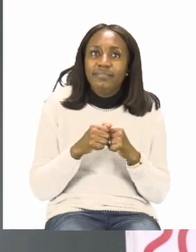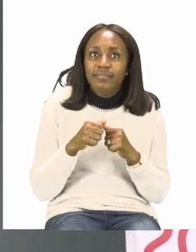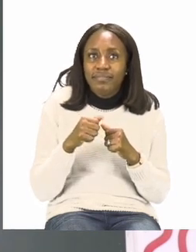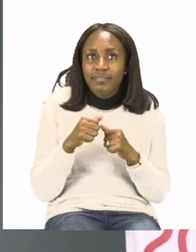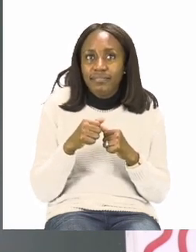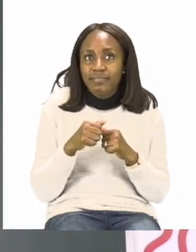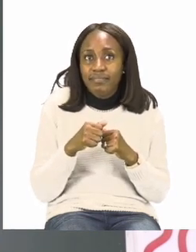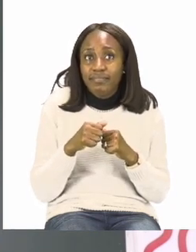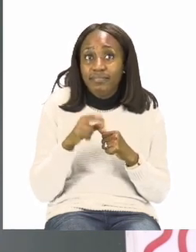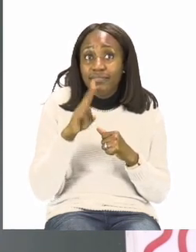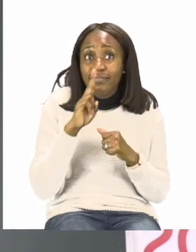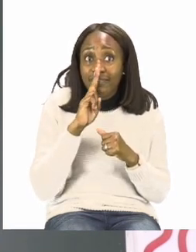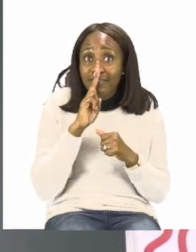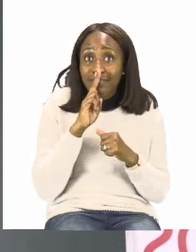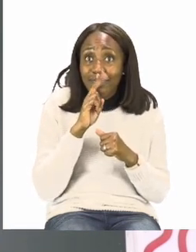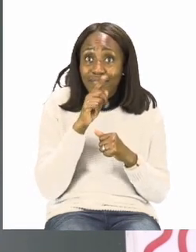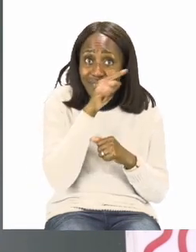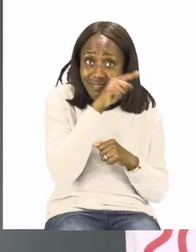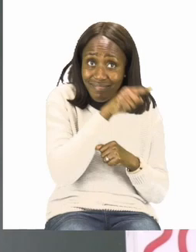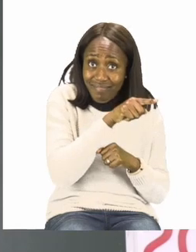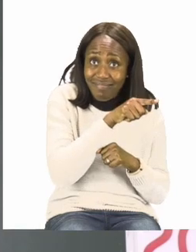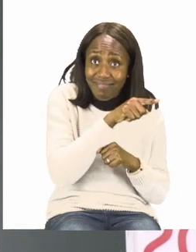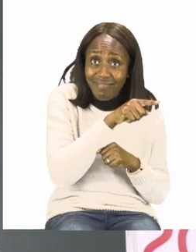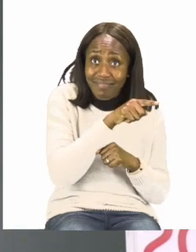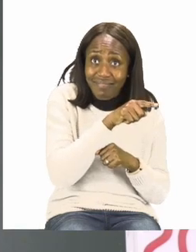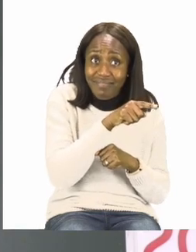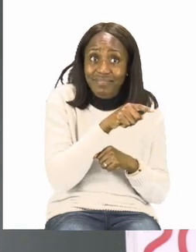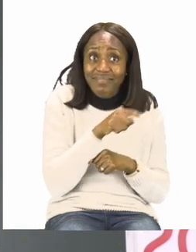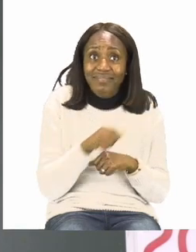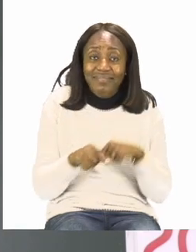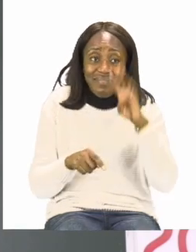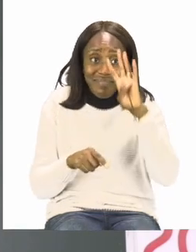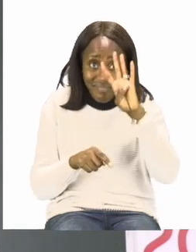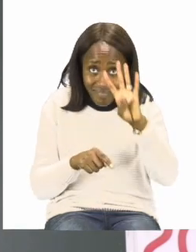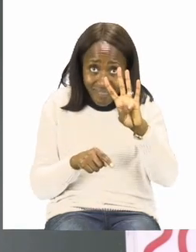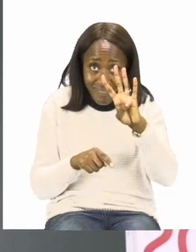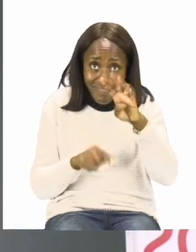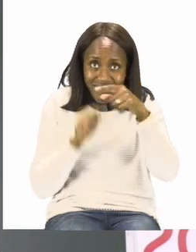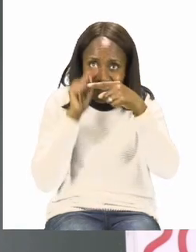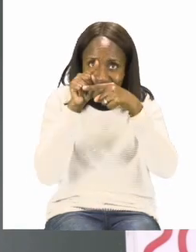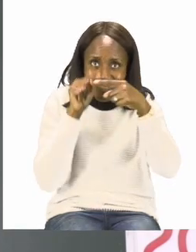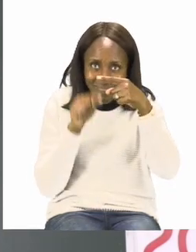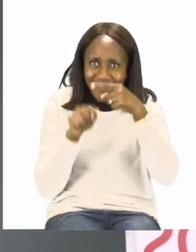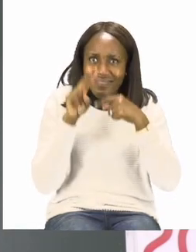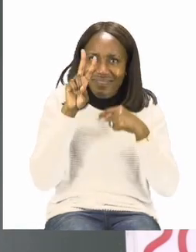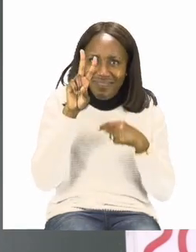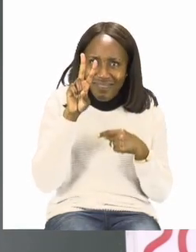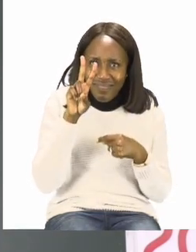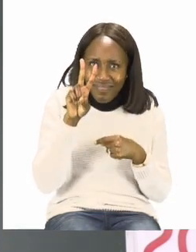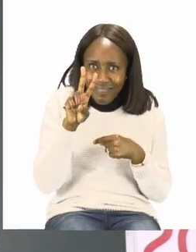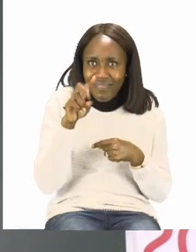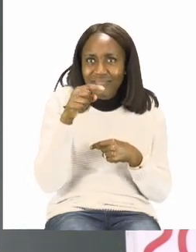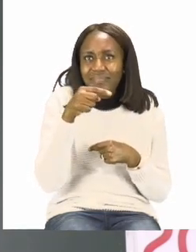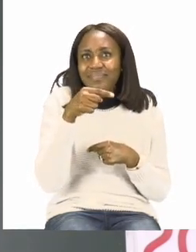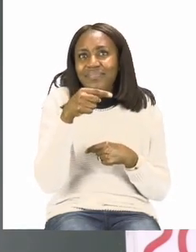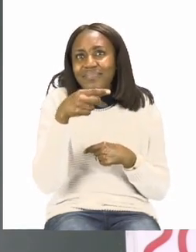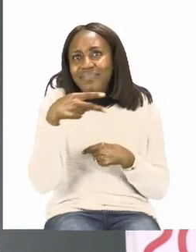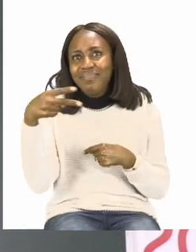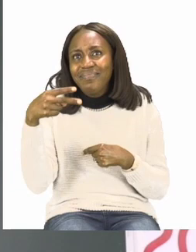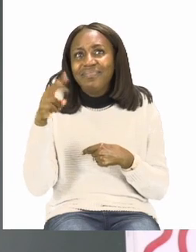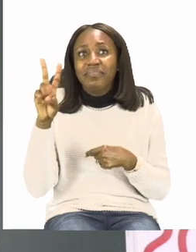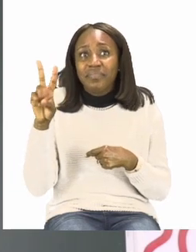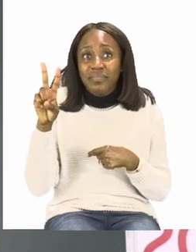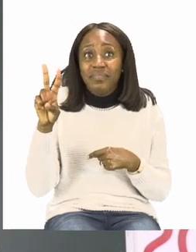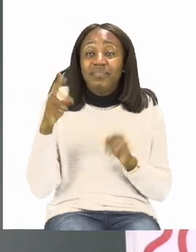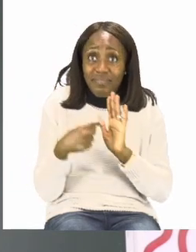the answer from the beginning. Now I know it sounds very confusing, and that's why we're going to do